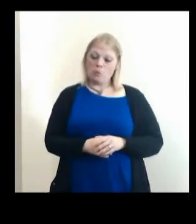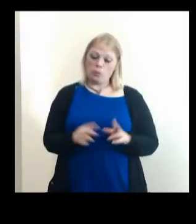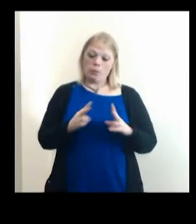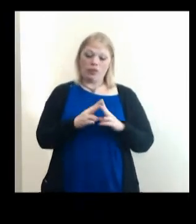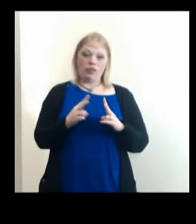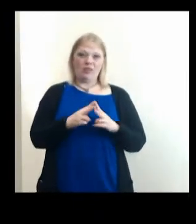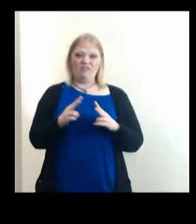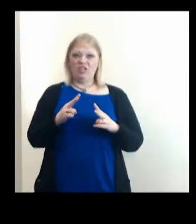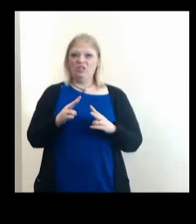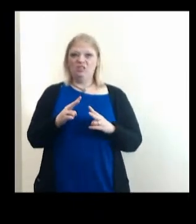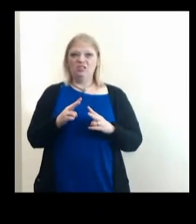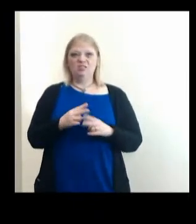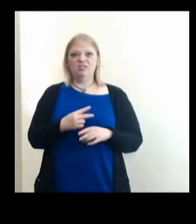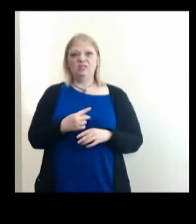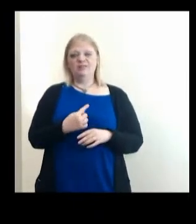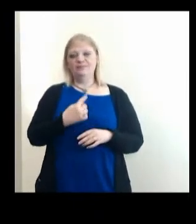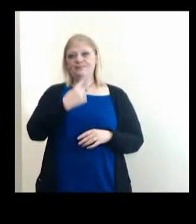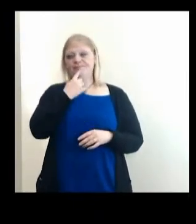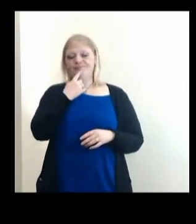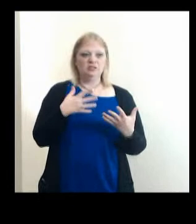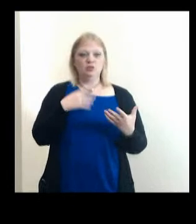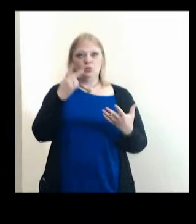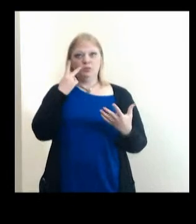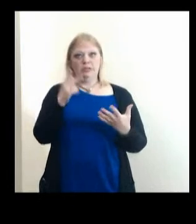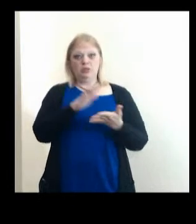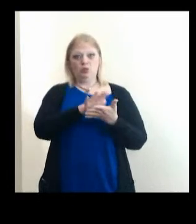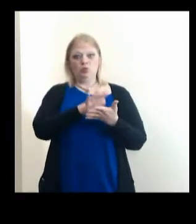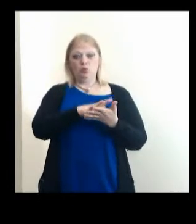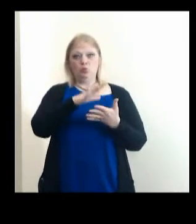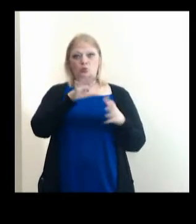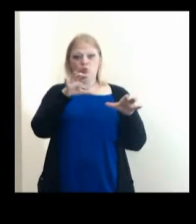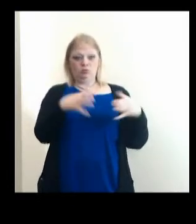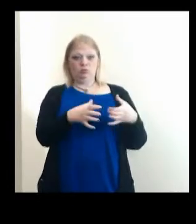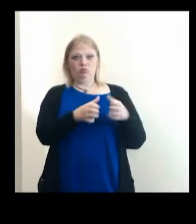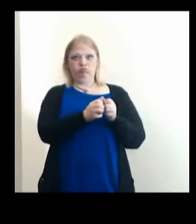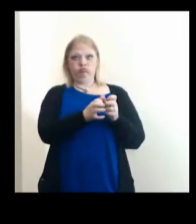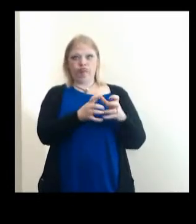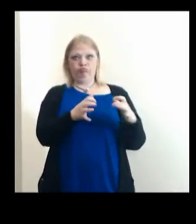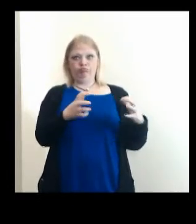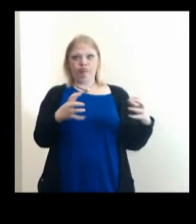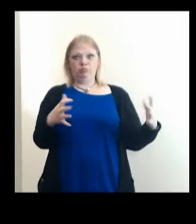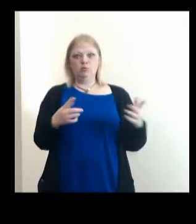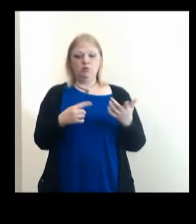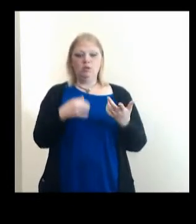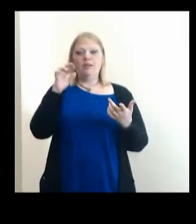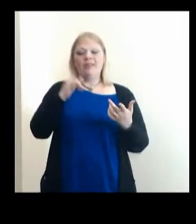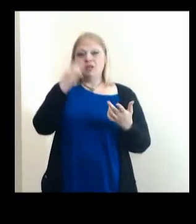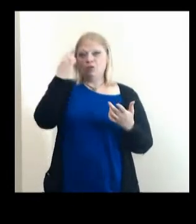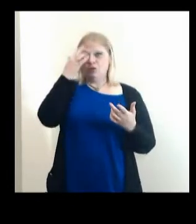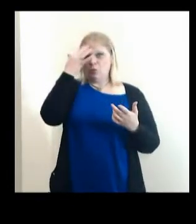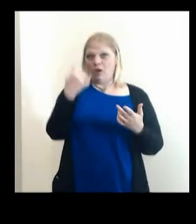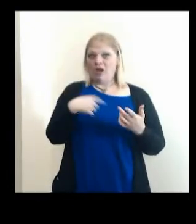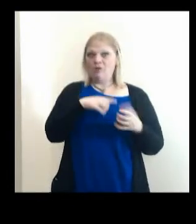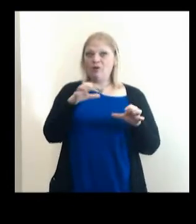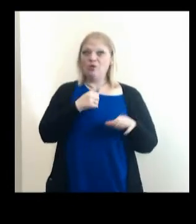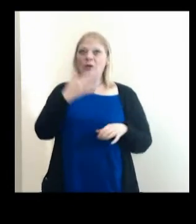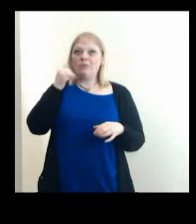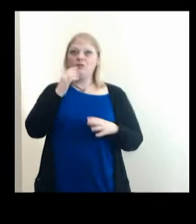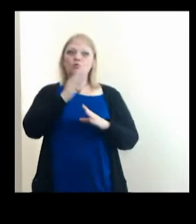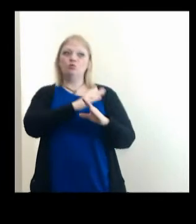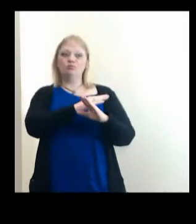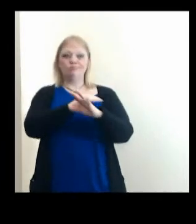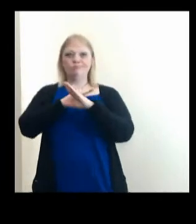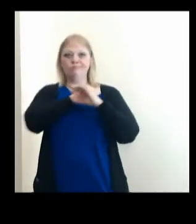very disconcerting to see this continued growth in the school. And it's one of the reasons why we are doing our best to protect all